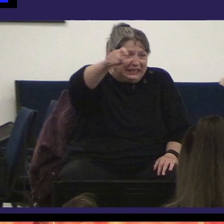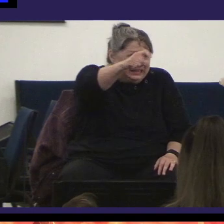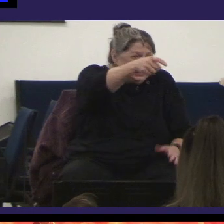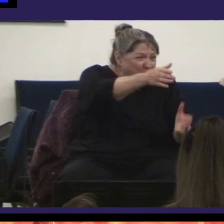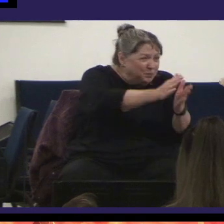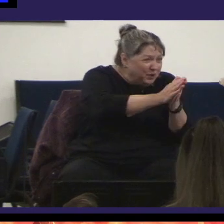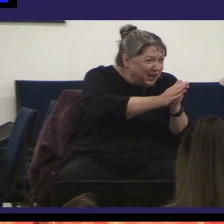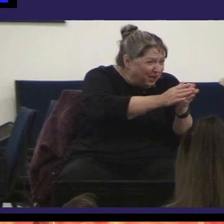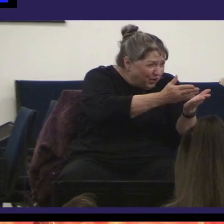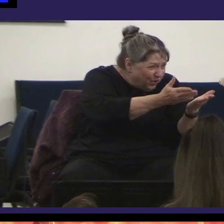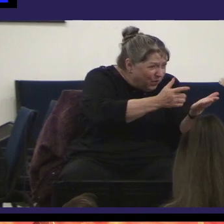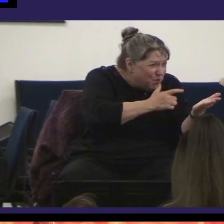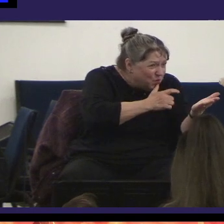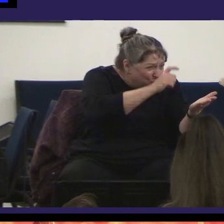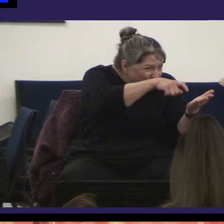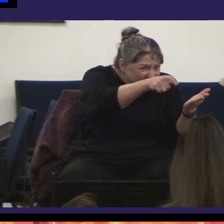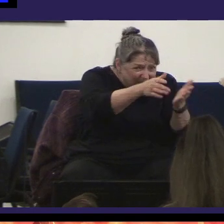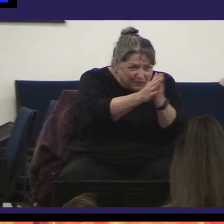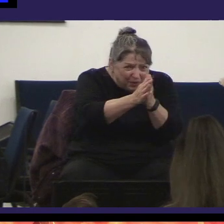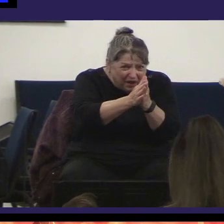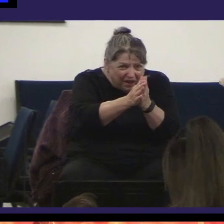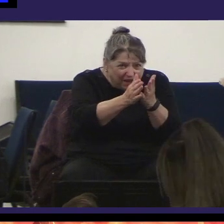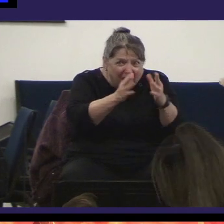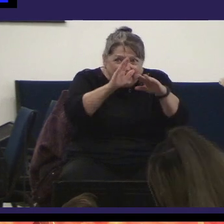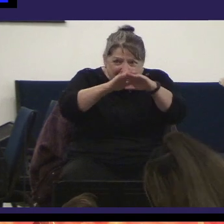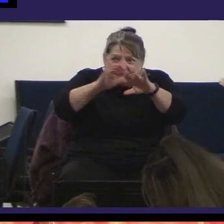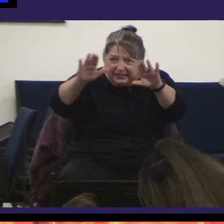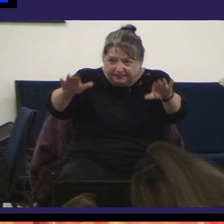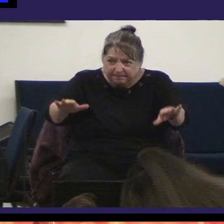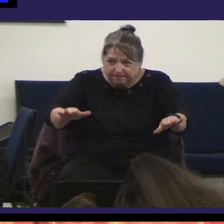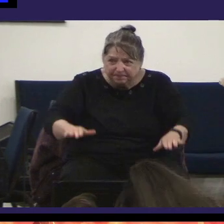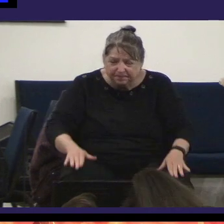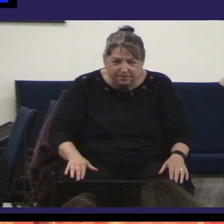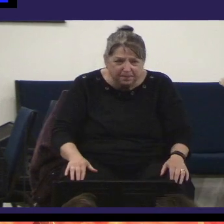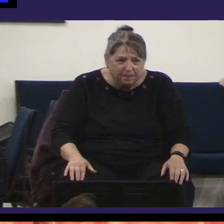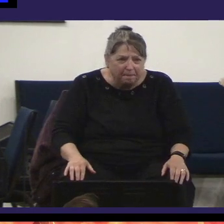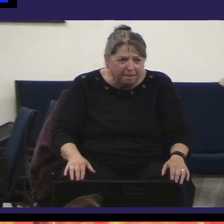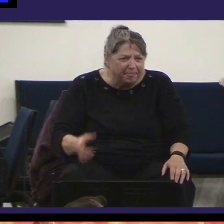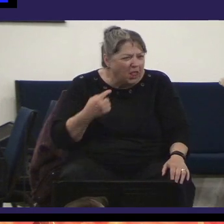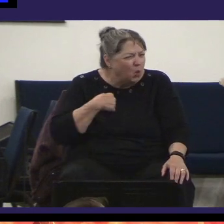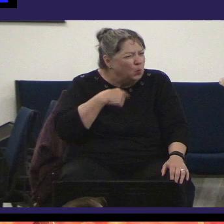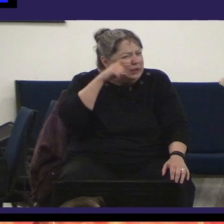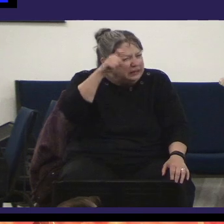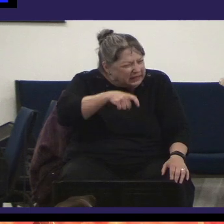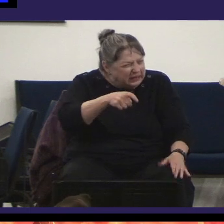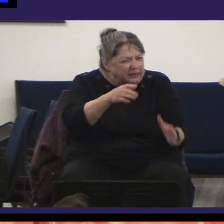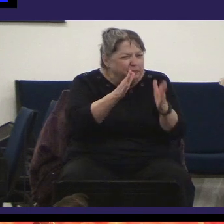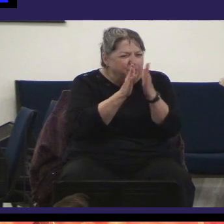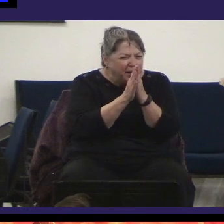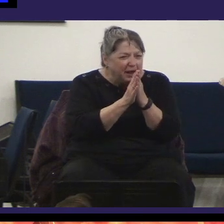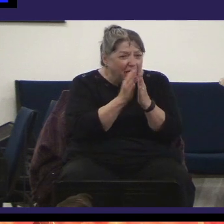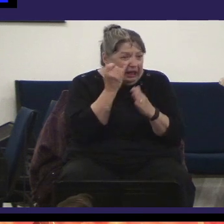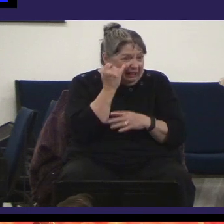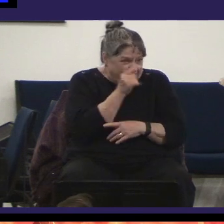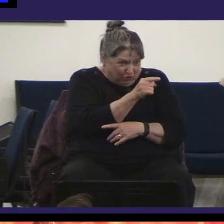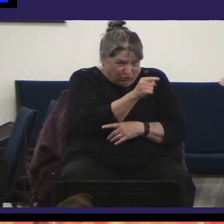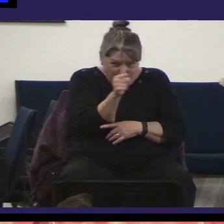need prayer. We just need someone to pray. Please sit down for a moment. We just need prayer. And I just want to say, if you need